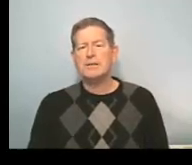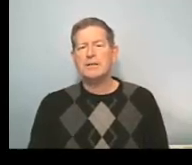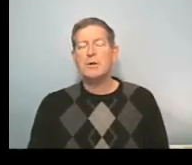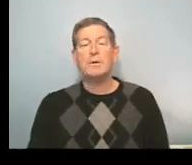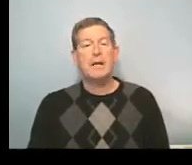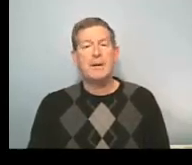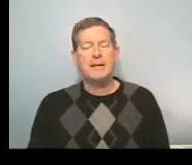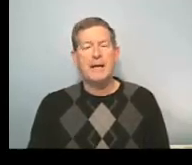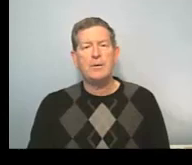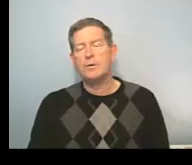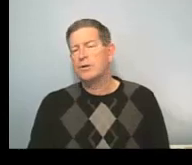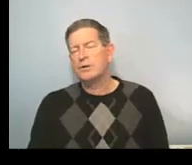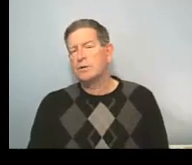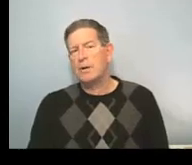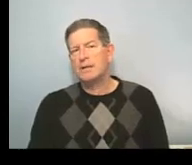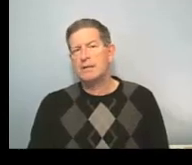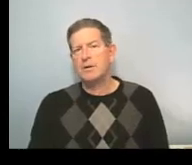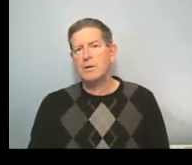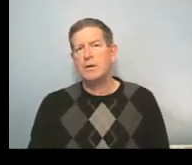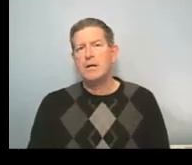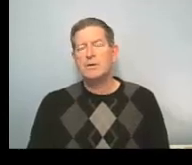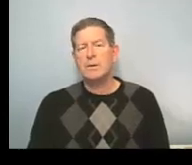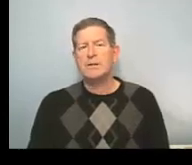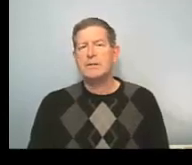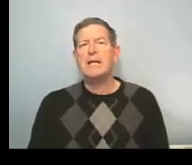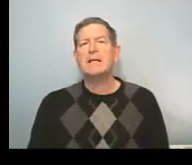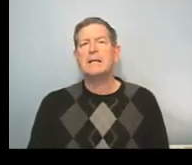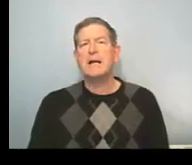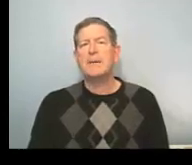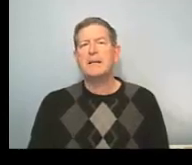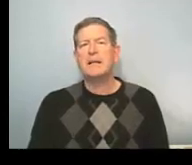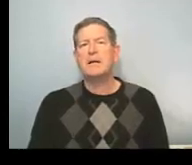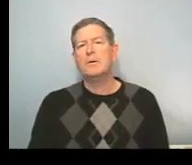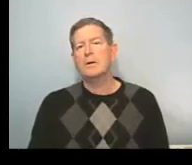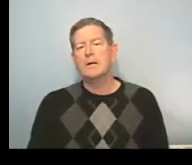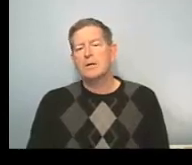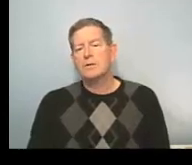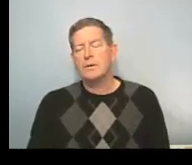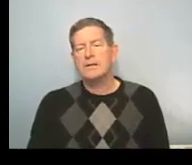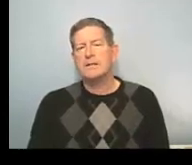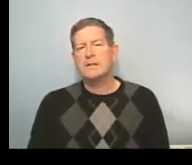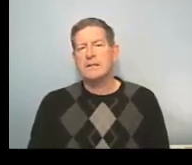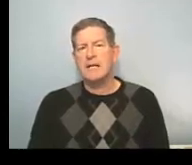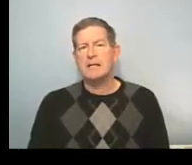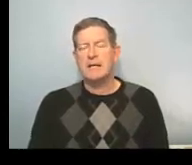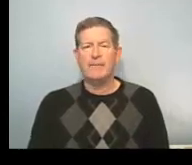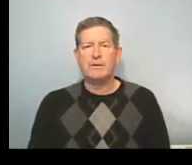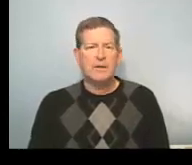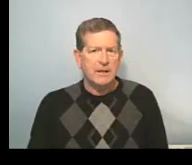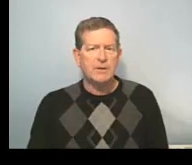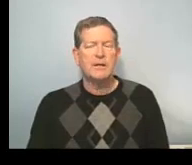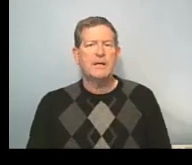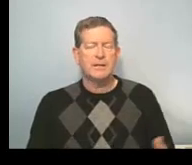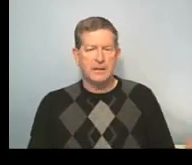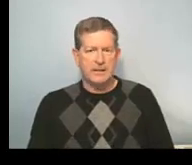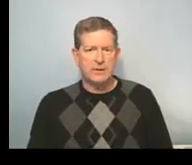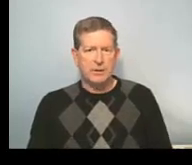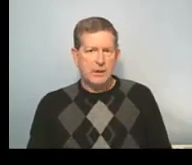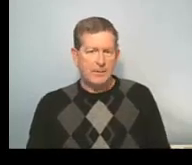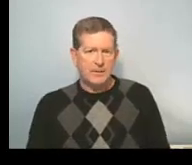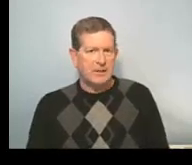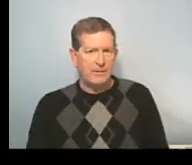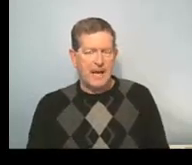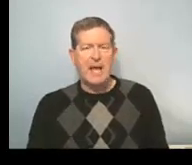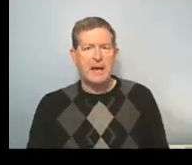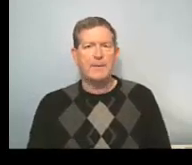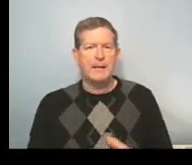Son las 5 de la mañana, or just son las 5. Son las 7 de la mañana, or son las 7. If it's clear to the listener, you're